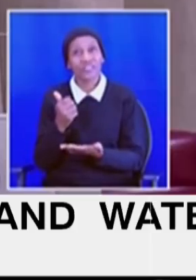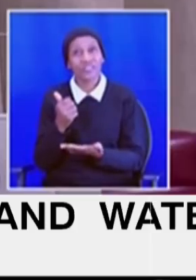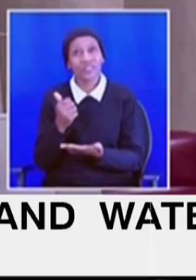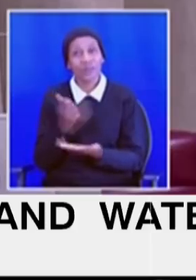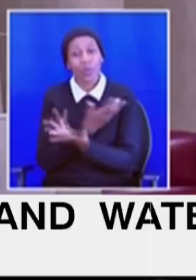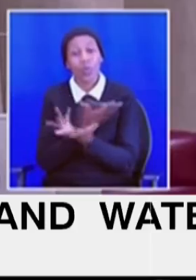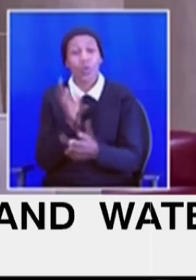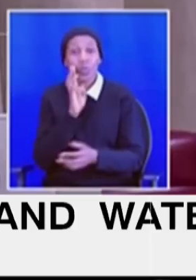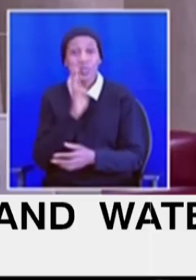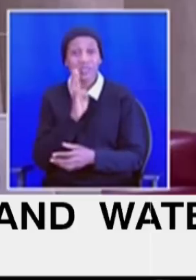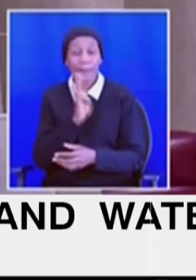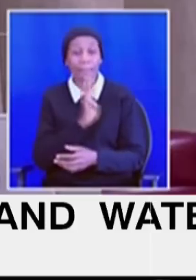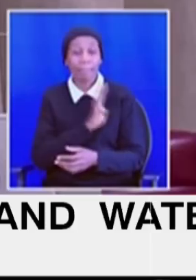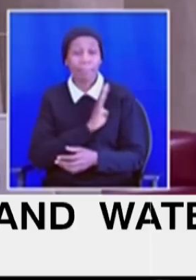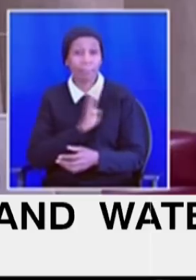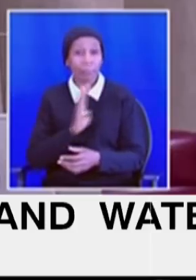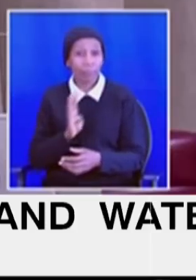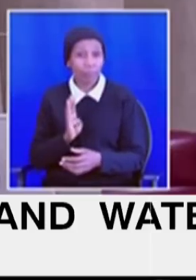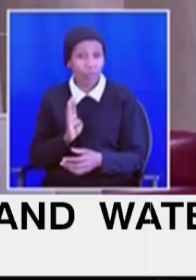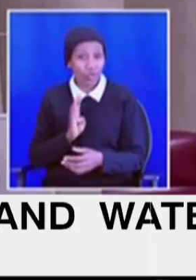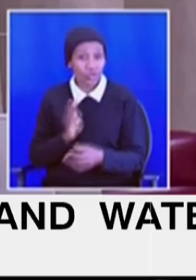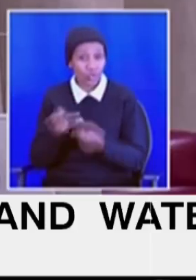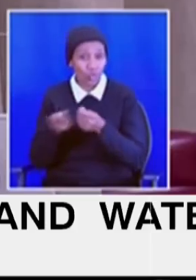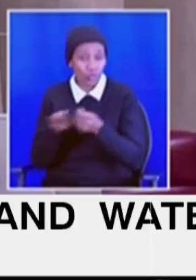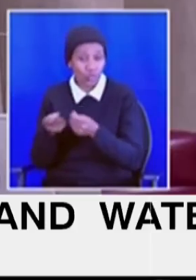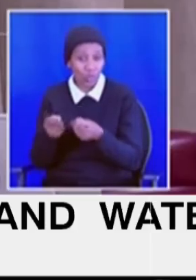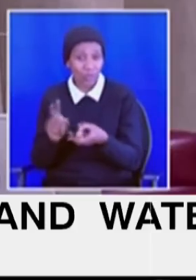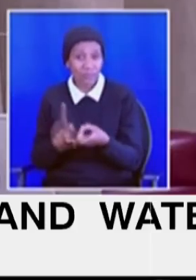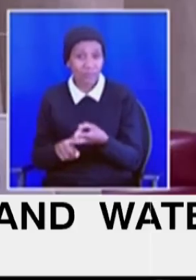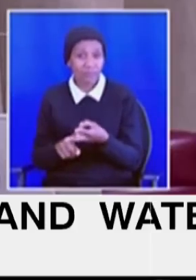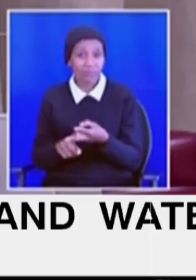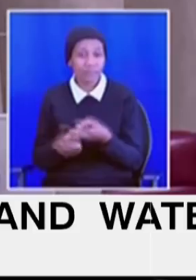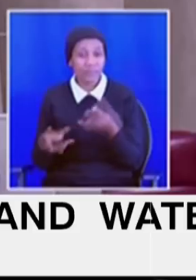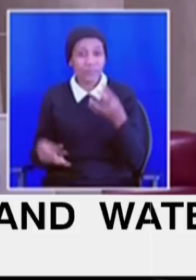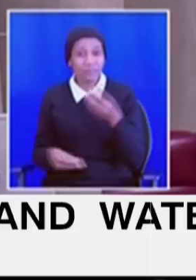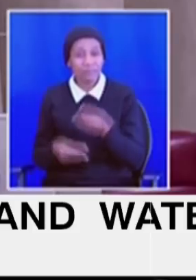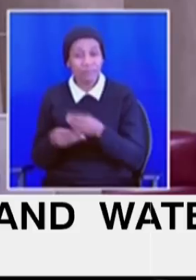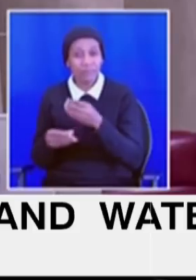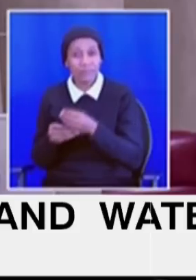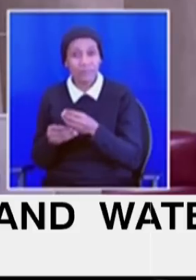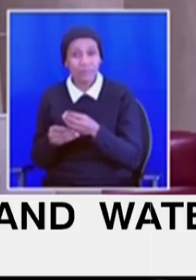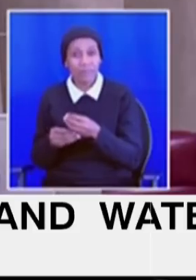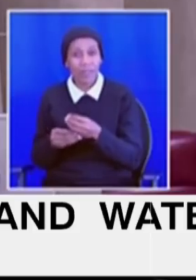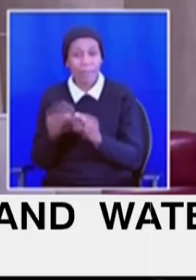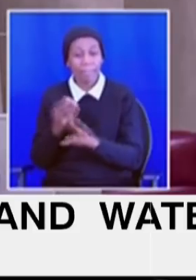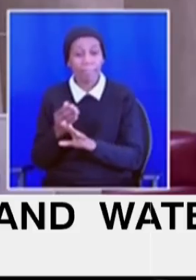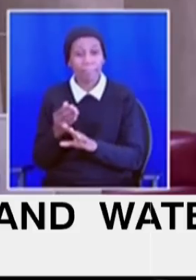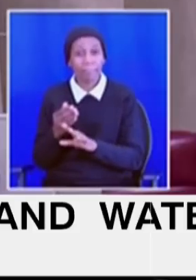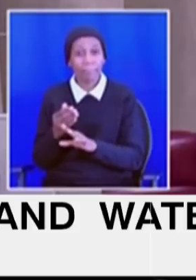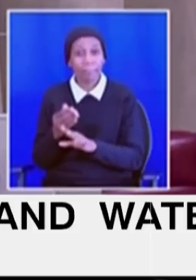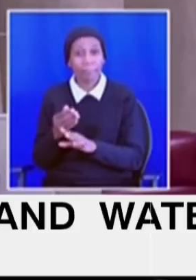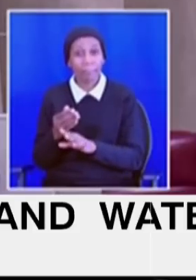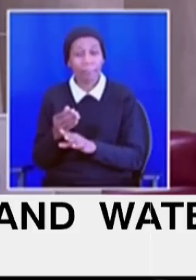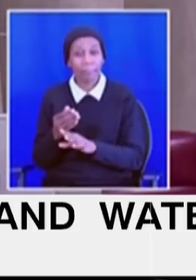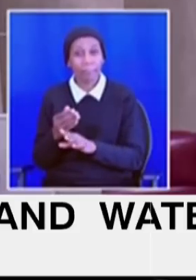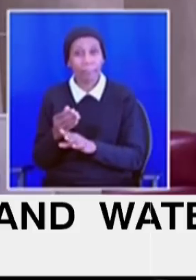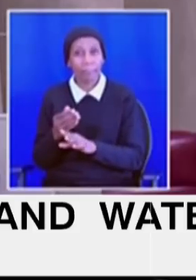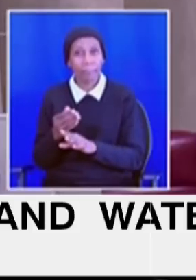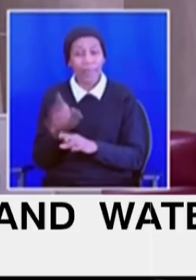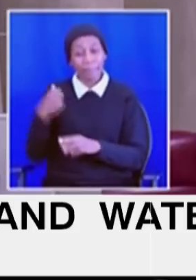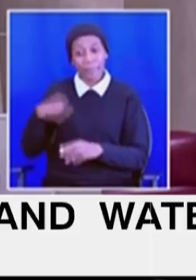water boards. And 2, the installation of bulk prepaid meters by water boards in